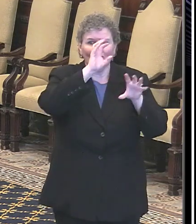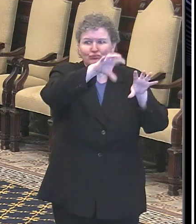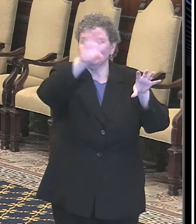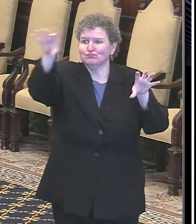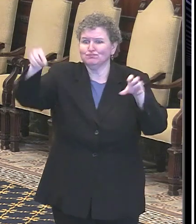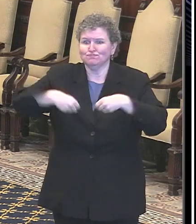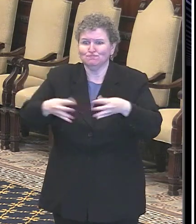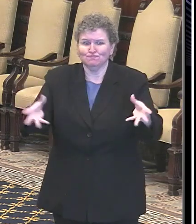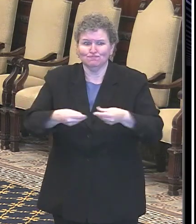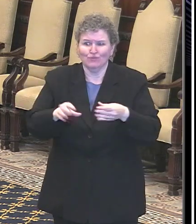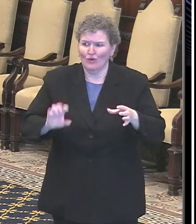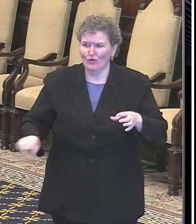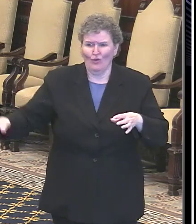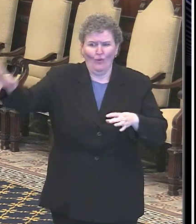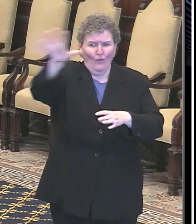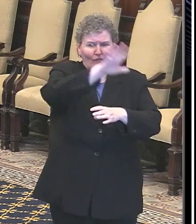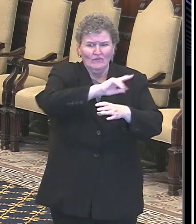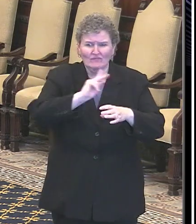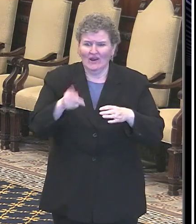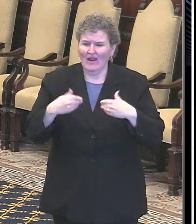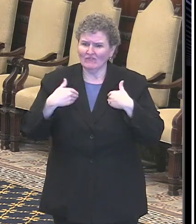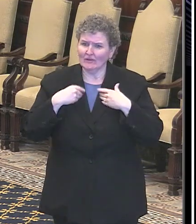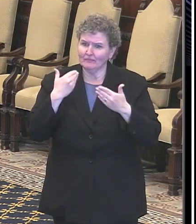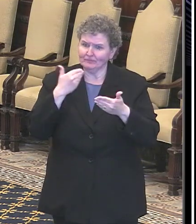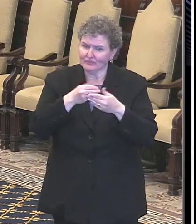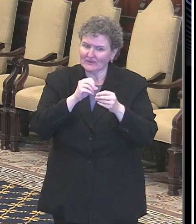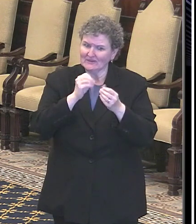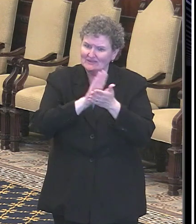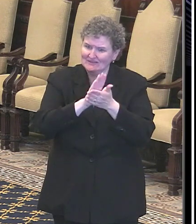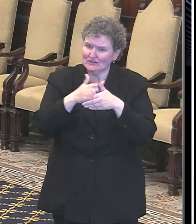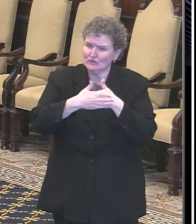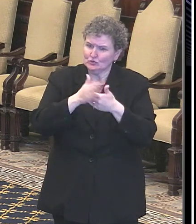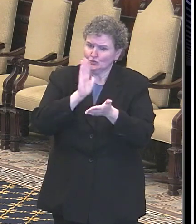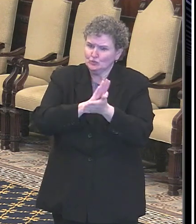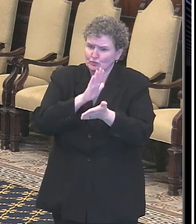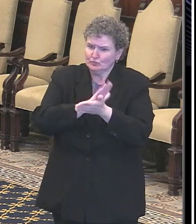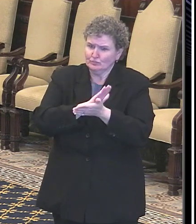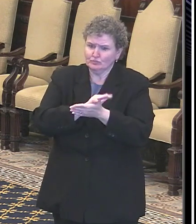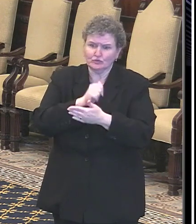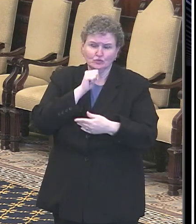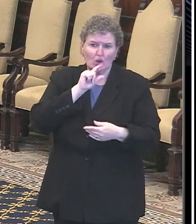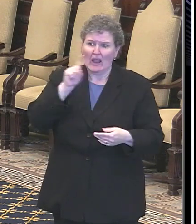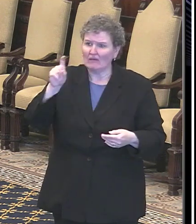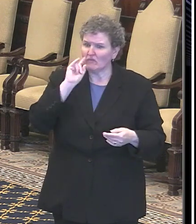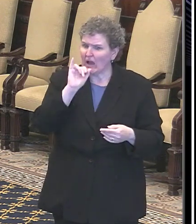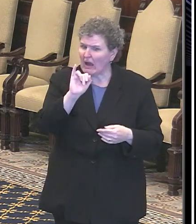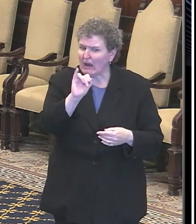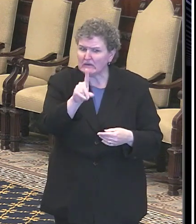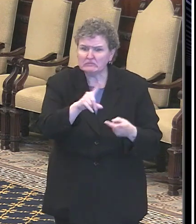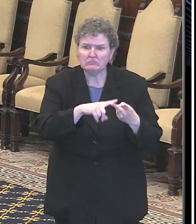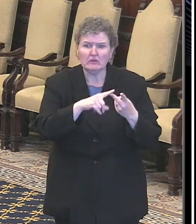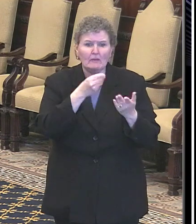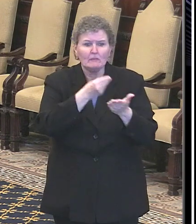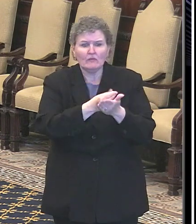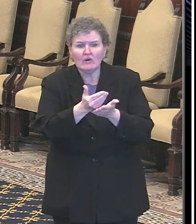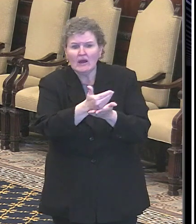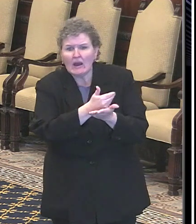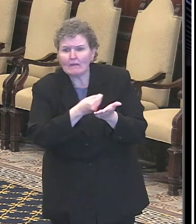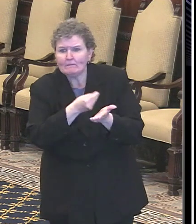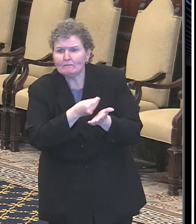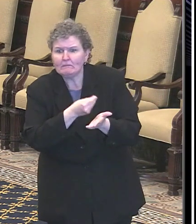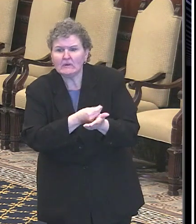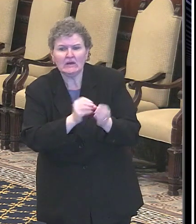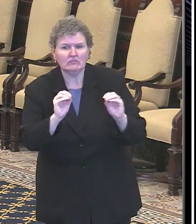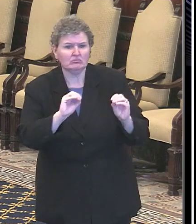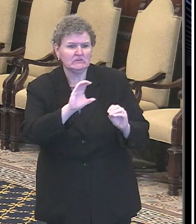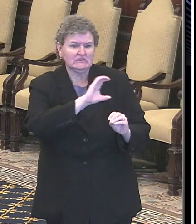neighborhood or in many schools throughout the city. We're not asking for identification. We're not asking for proof of citizenship. We're just serving people who come to